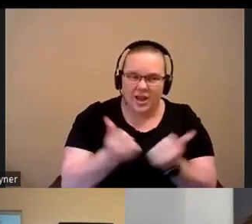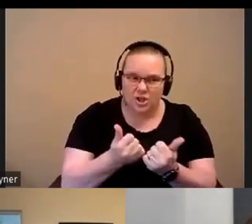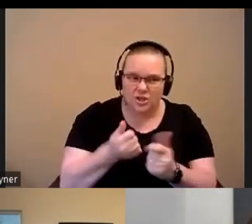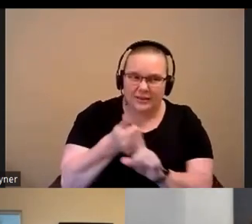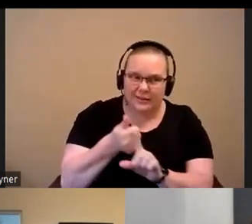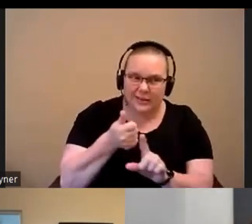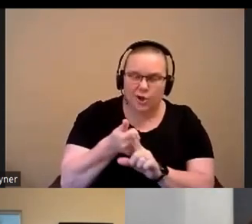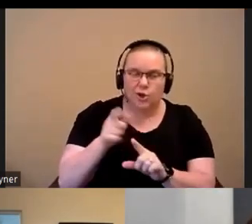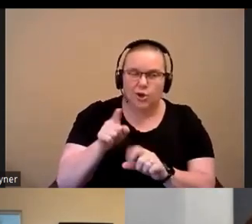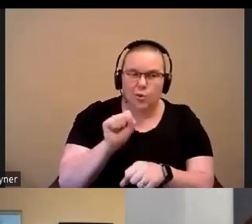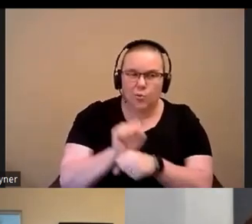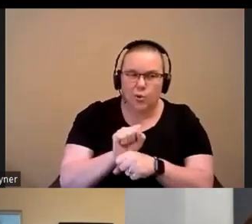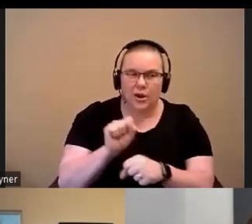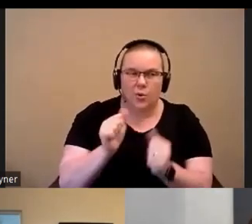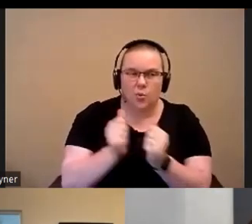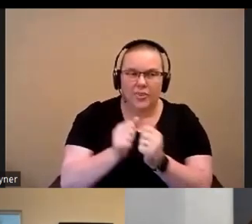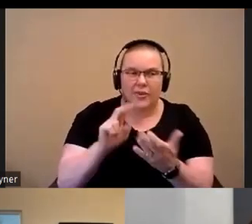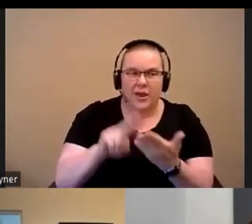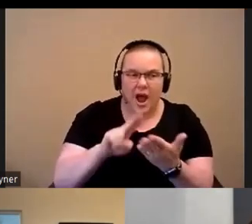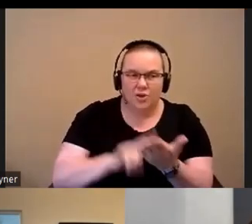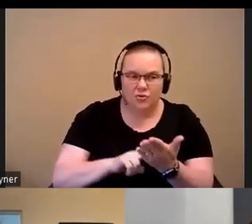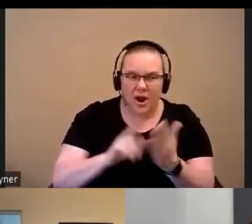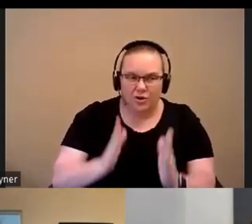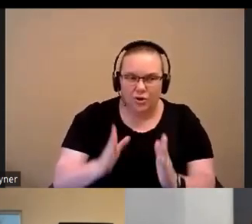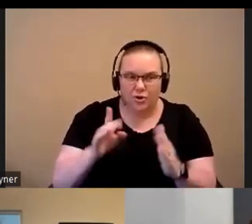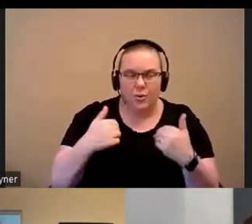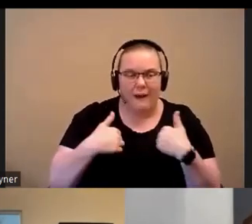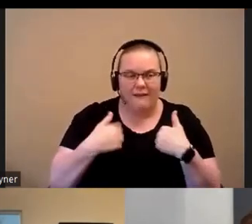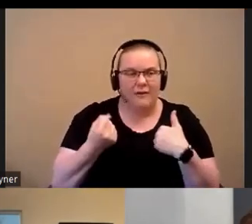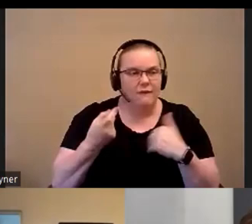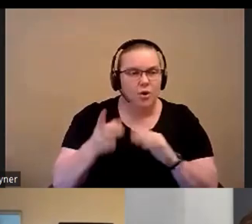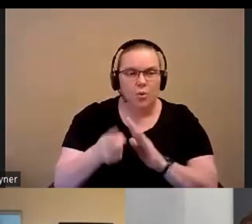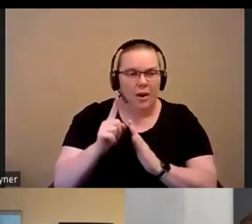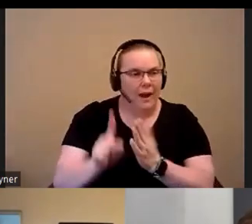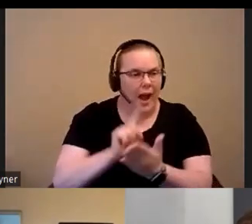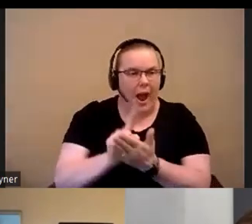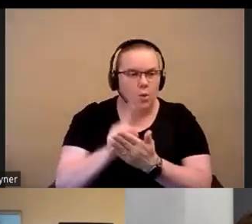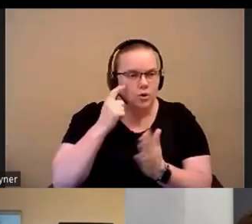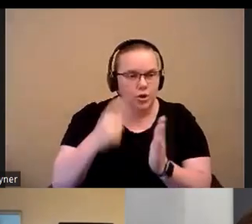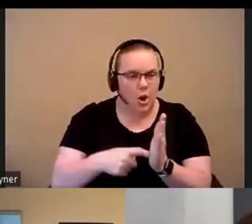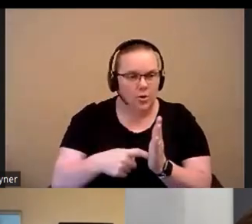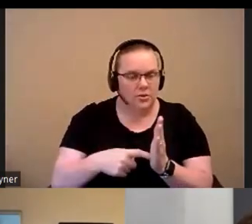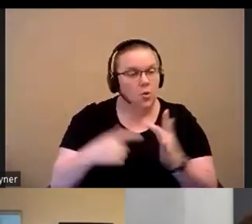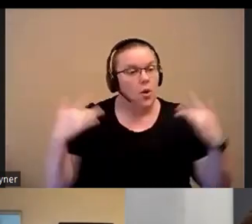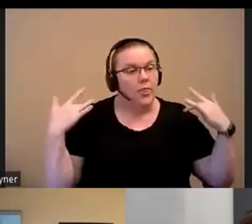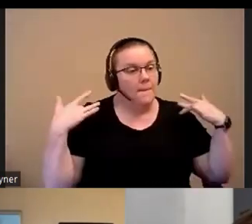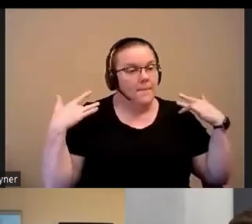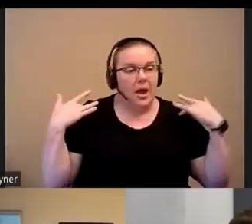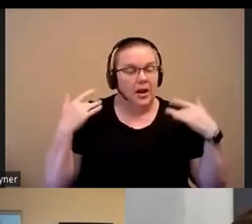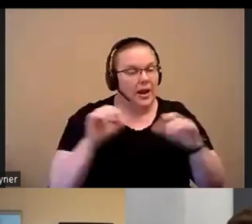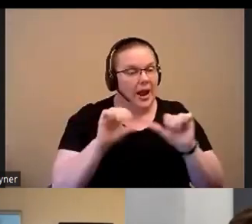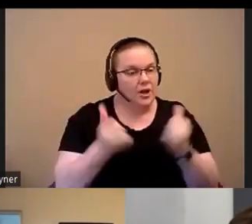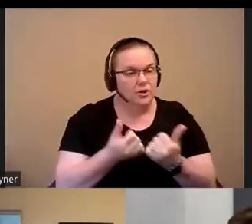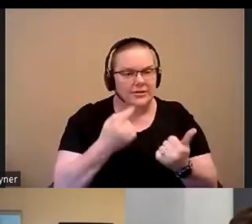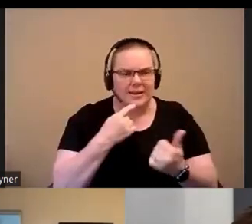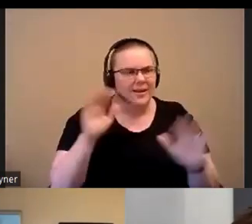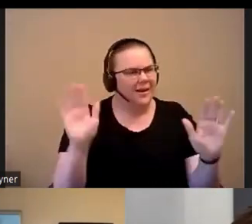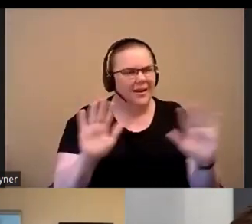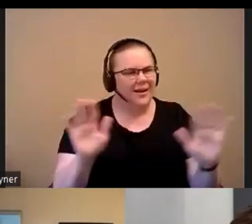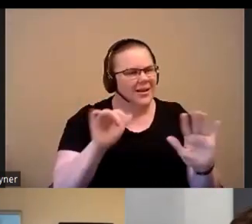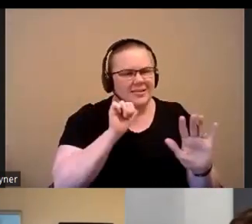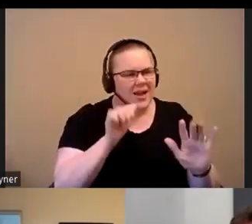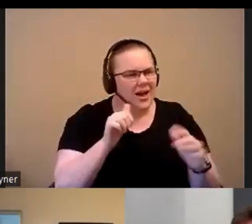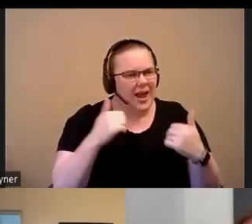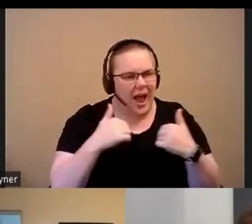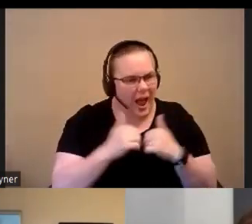the contractor that you only have a few hours notice for. And the modeling agencies all got together and said, look, this isn't how the industry works.